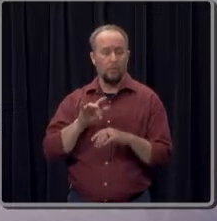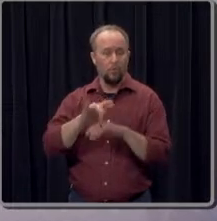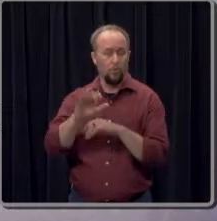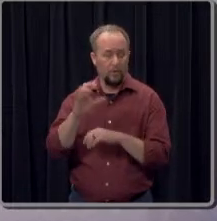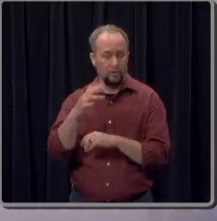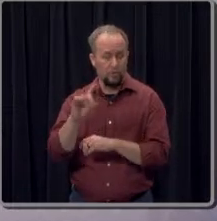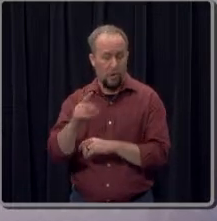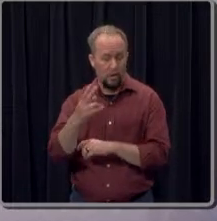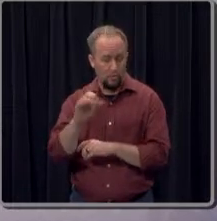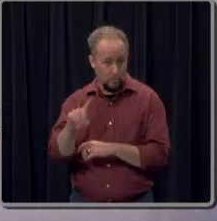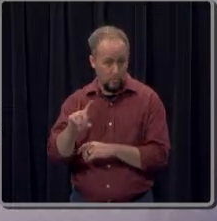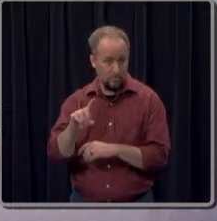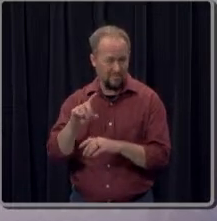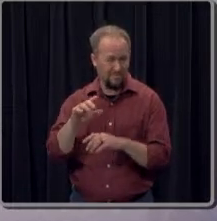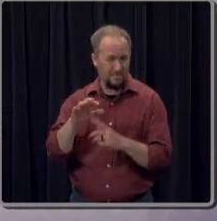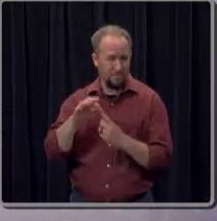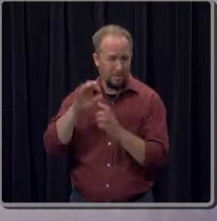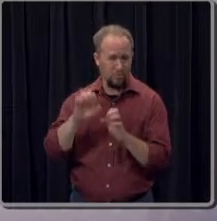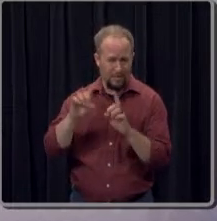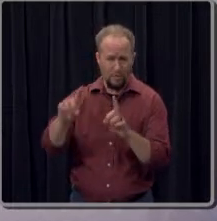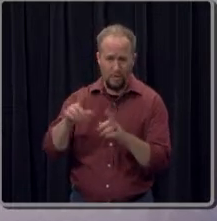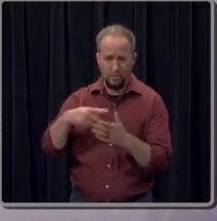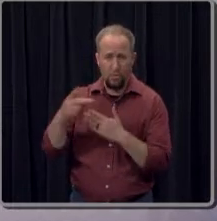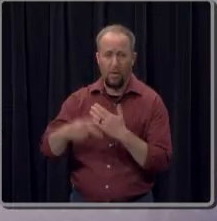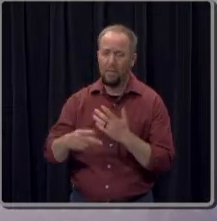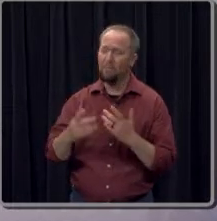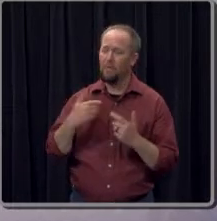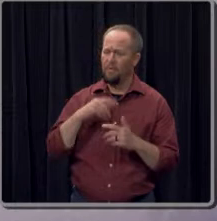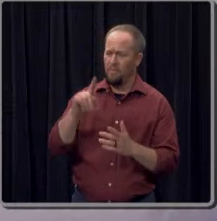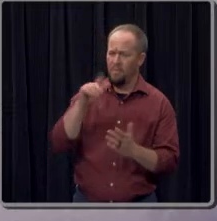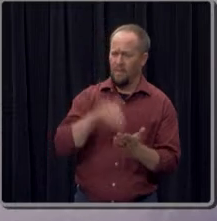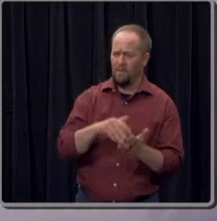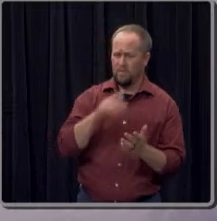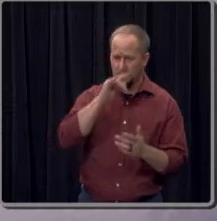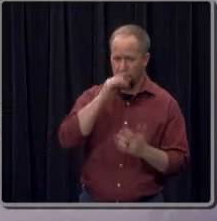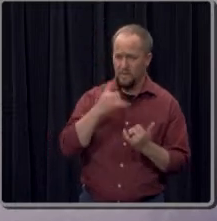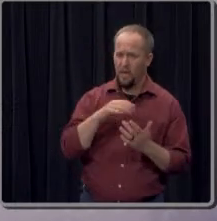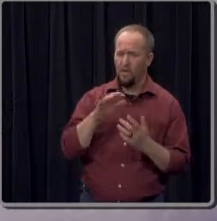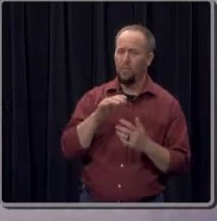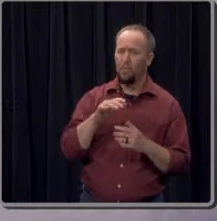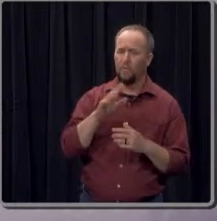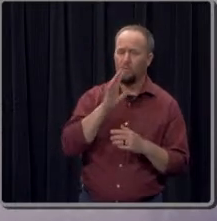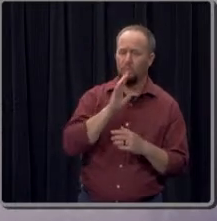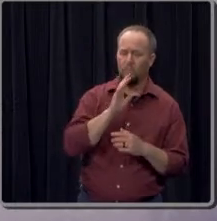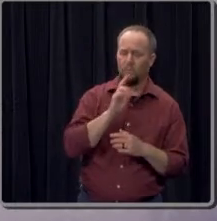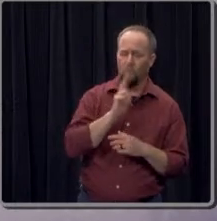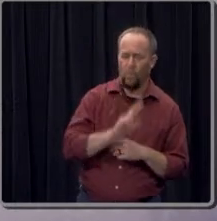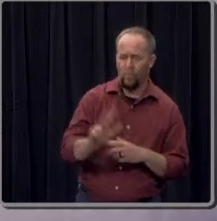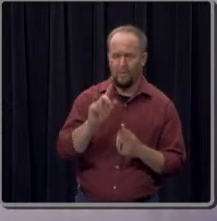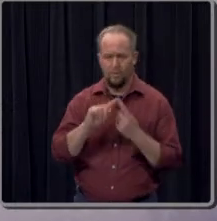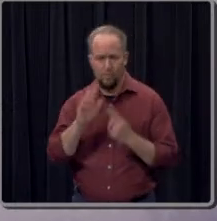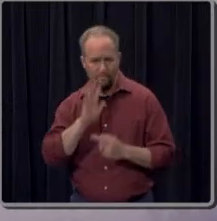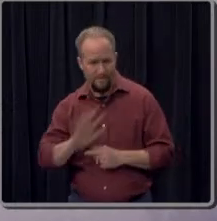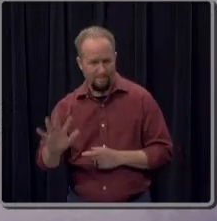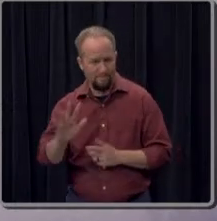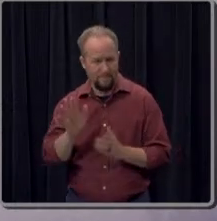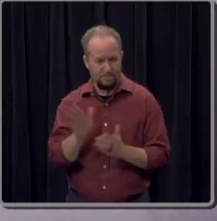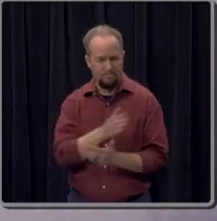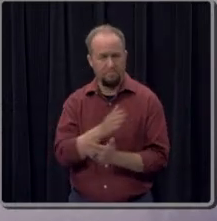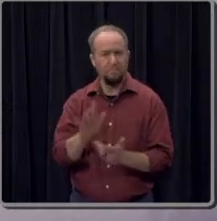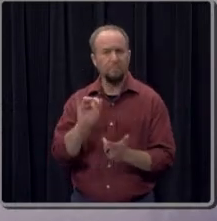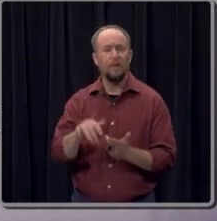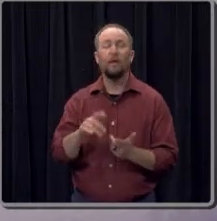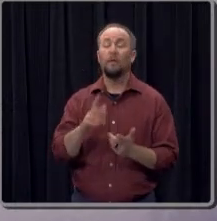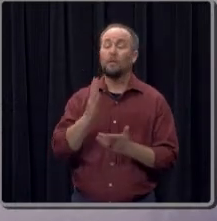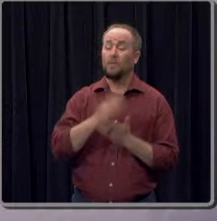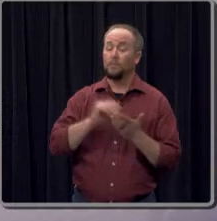We're serving about 1,000 kids right now, ages 3 to 5, in our early childhood special education program on a wide continuum. Some students come